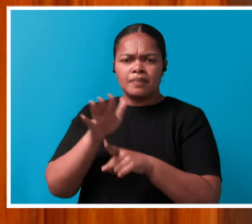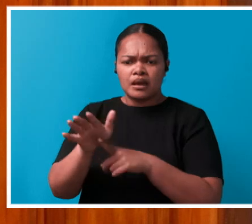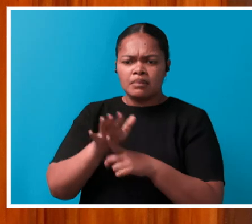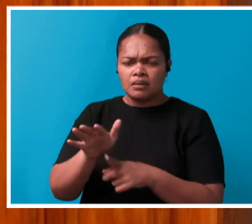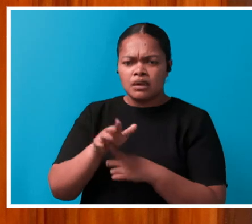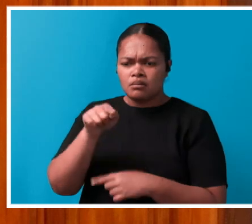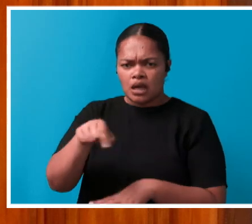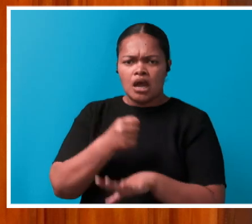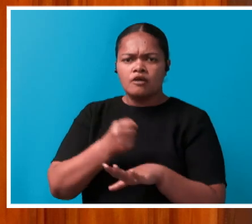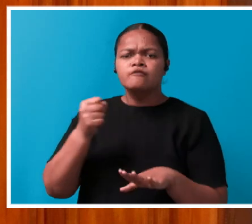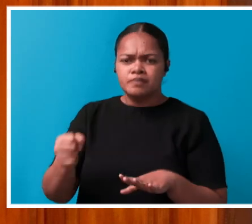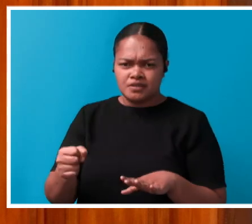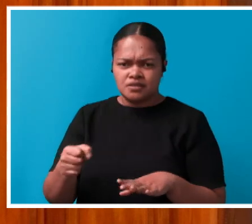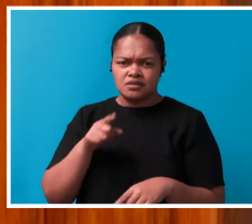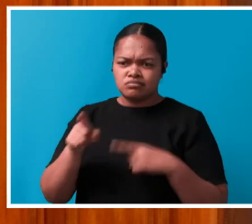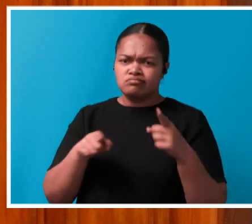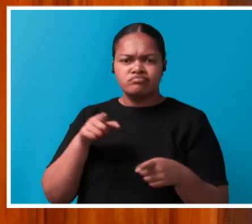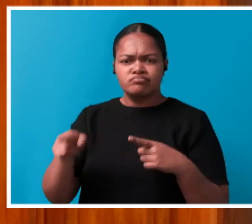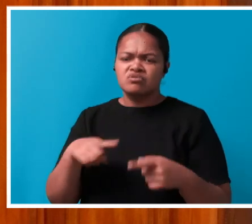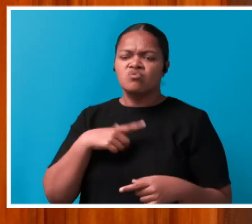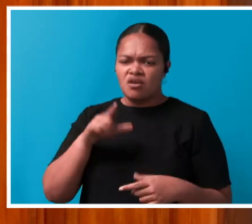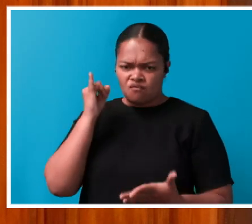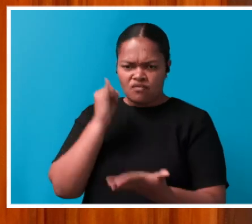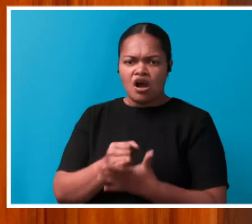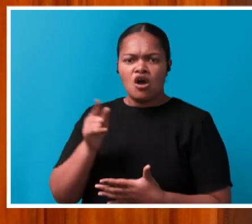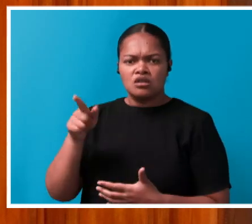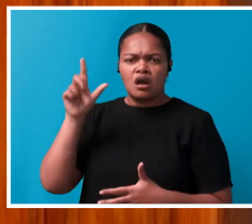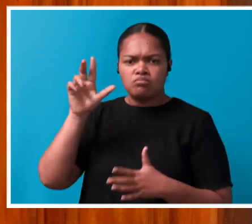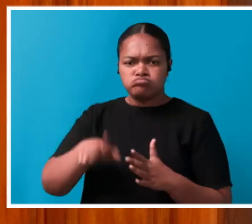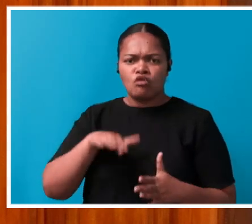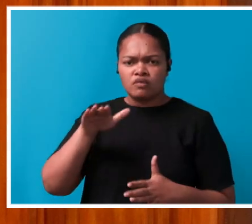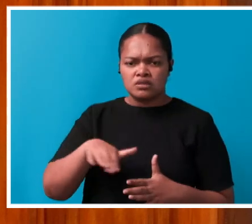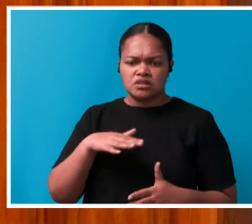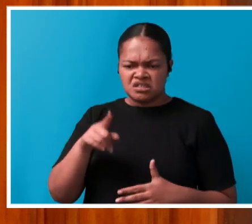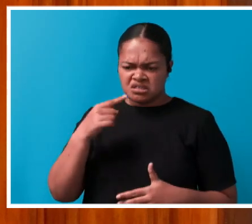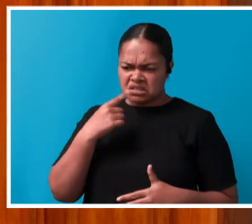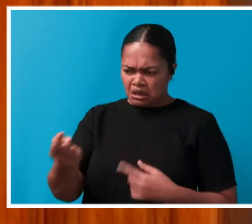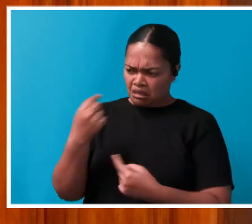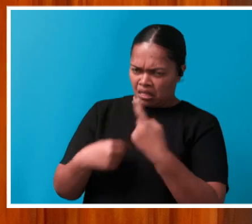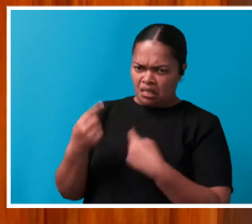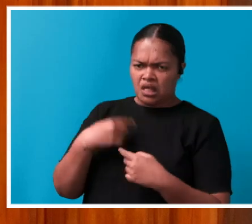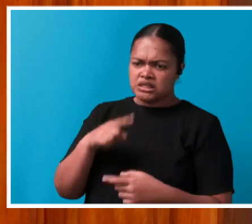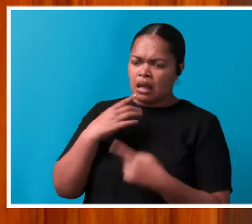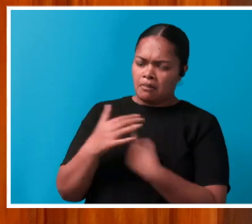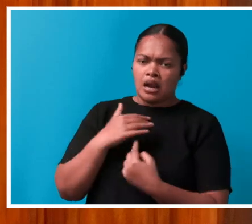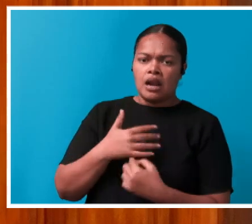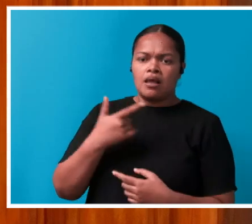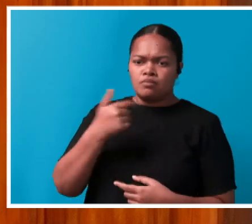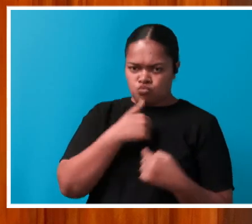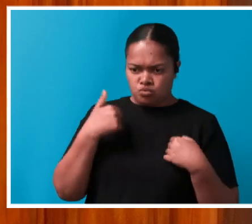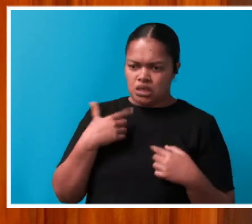claiming that we have somehow failed to address poverty. They accuse us of ignoring the struggles of the most vulnerable in society, while we